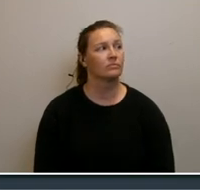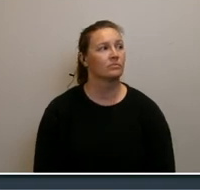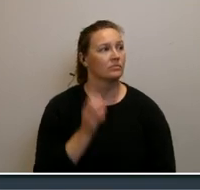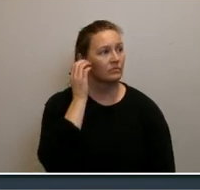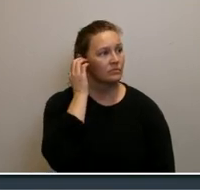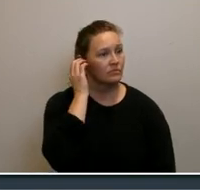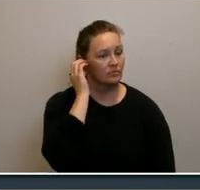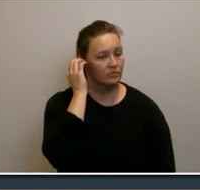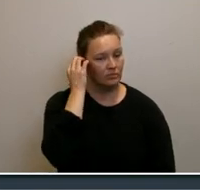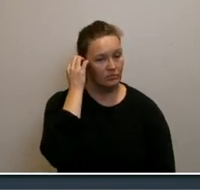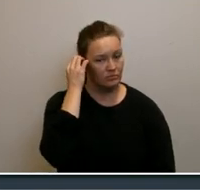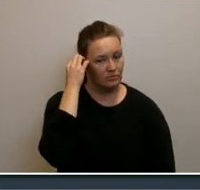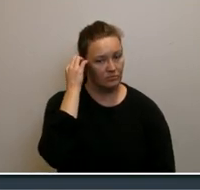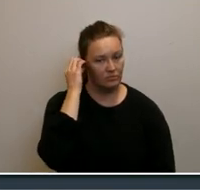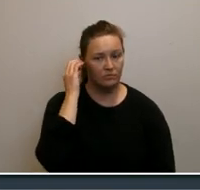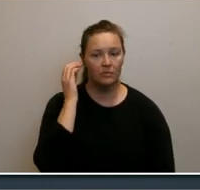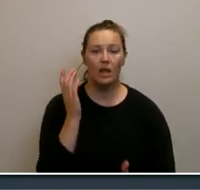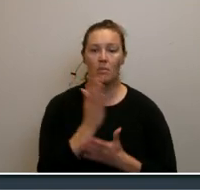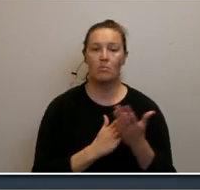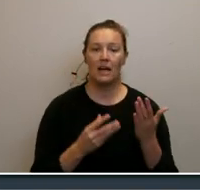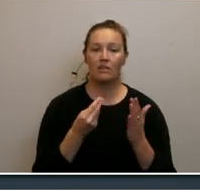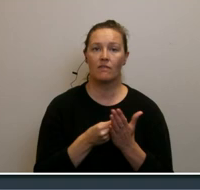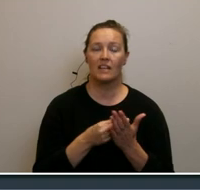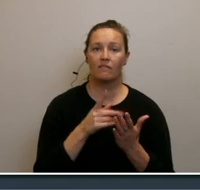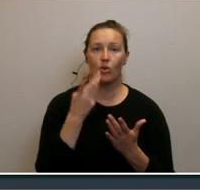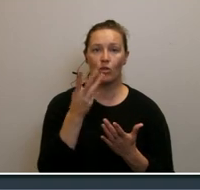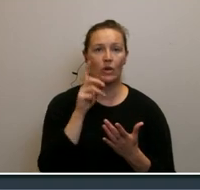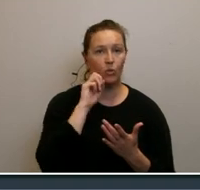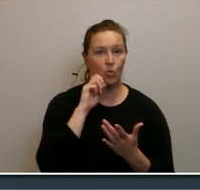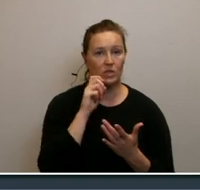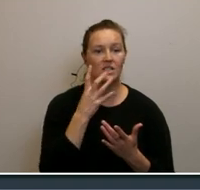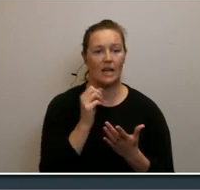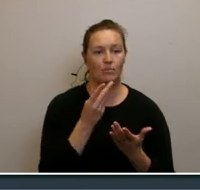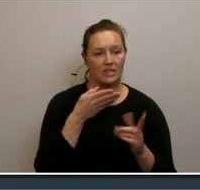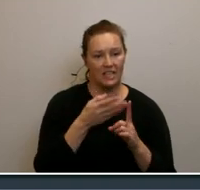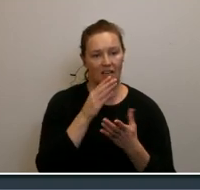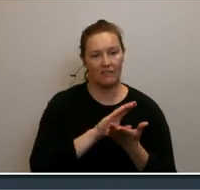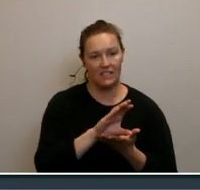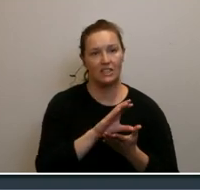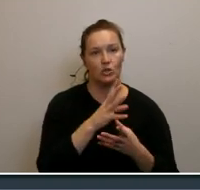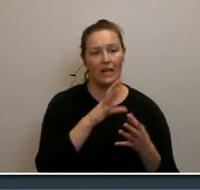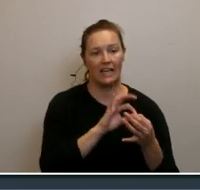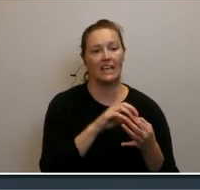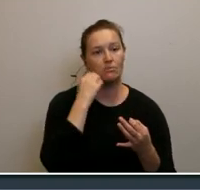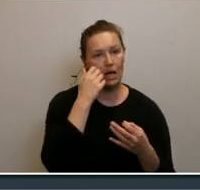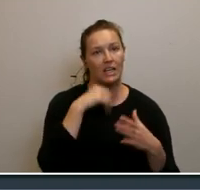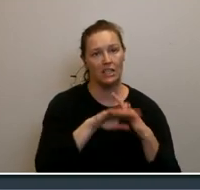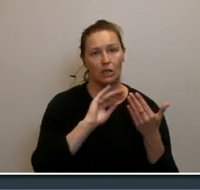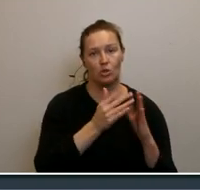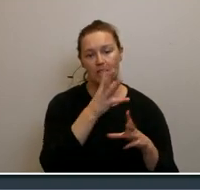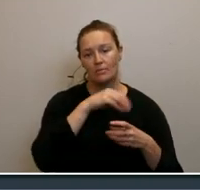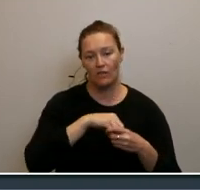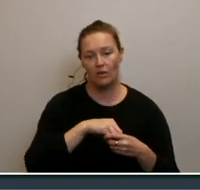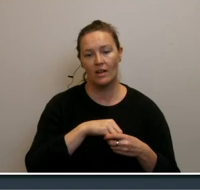As part of the funding for the Three Waters, there were specific provisions to improve engagement of Māori in the wider community. This has not enabled us